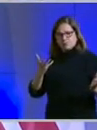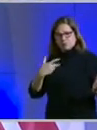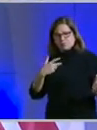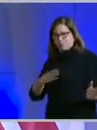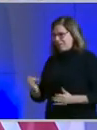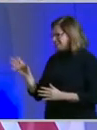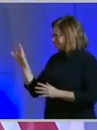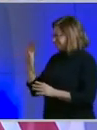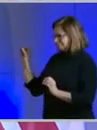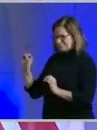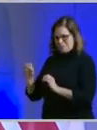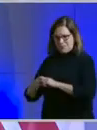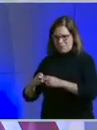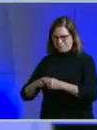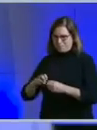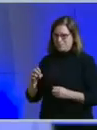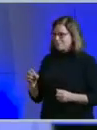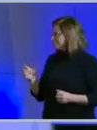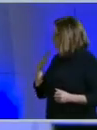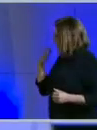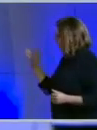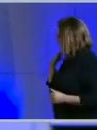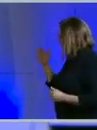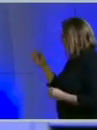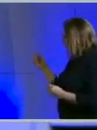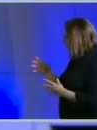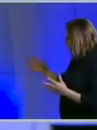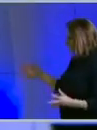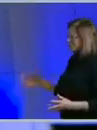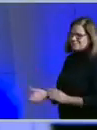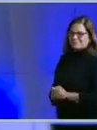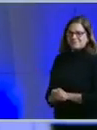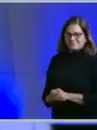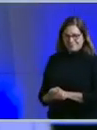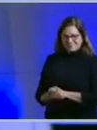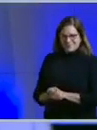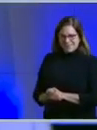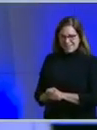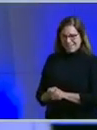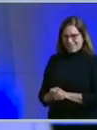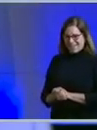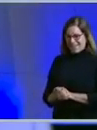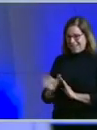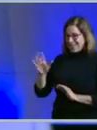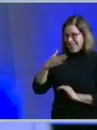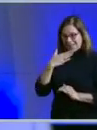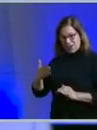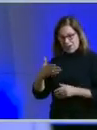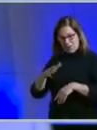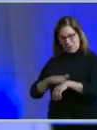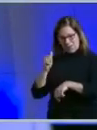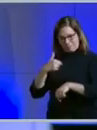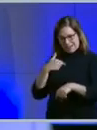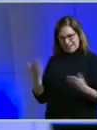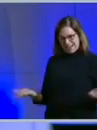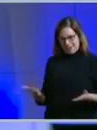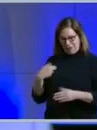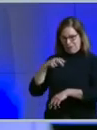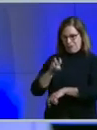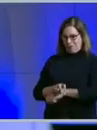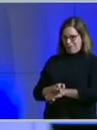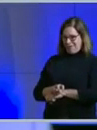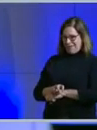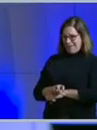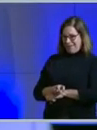thank you so much for having me on the panel with this my distinguished colleagues and the distinguished